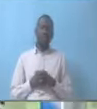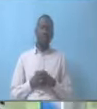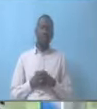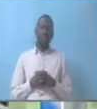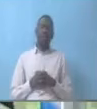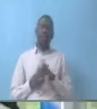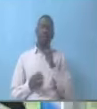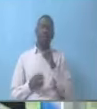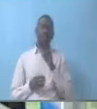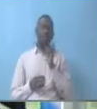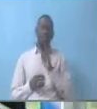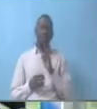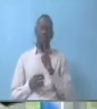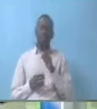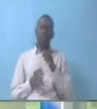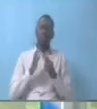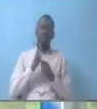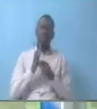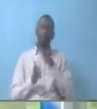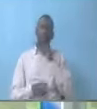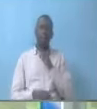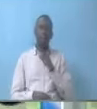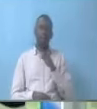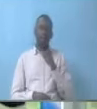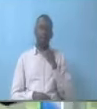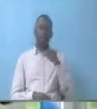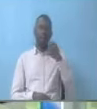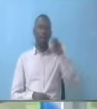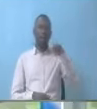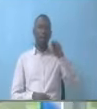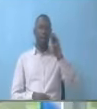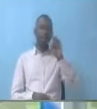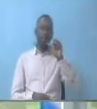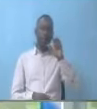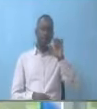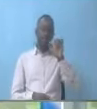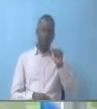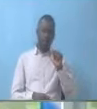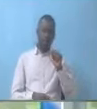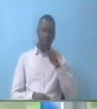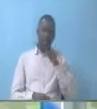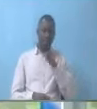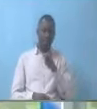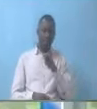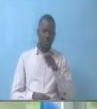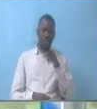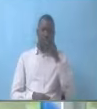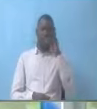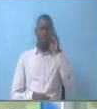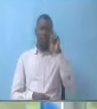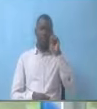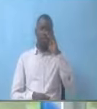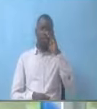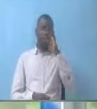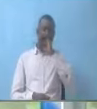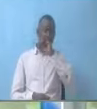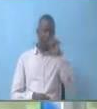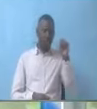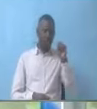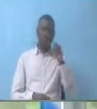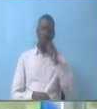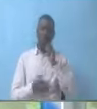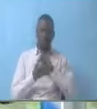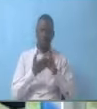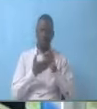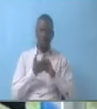what is ironic, Mr. Mbai, is that this decree was written the 23rd day